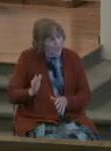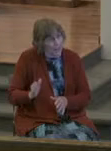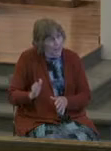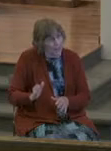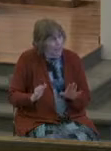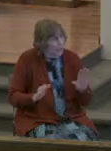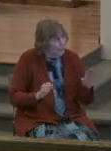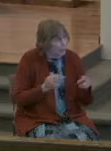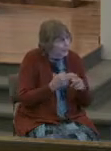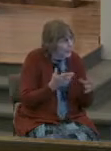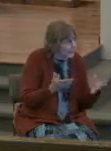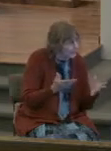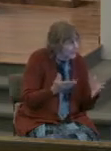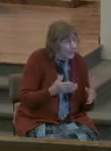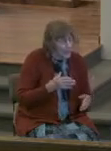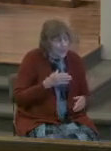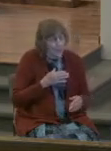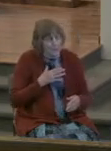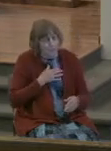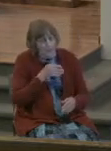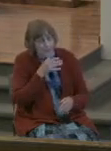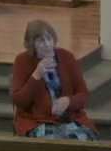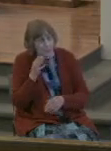What's your name?